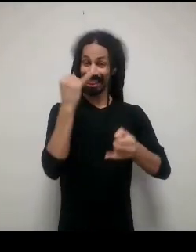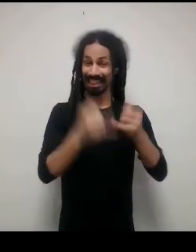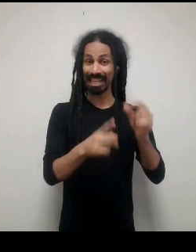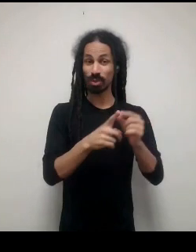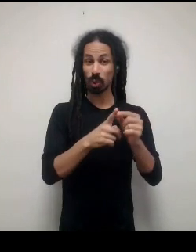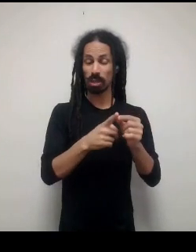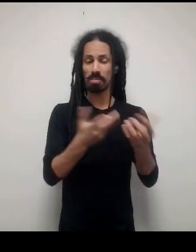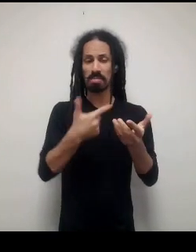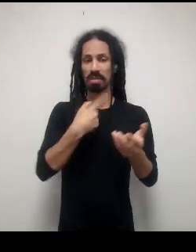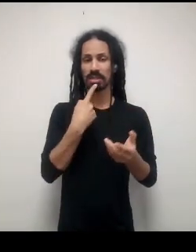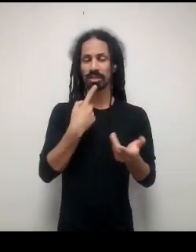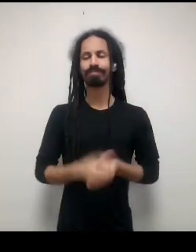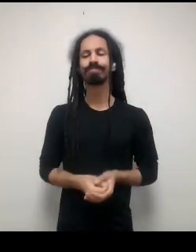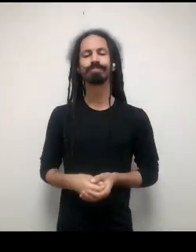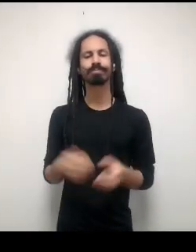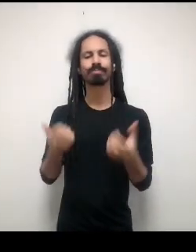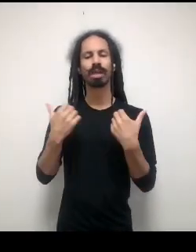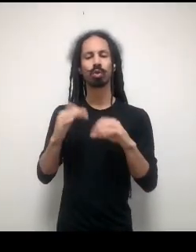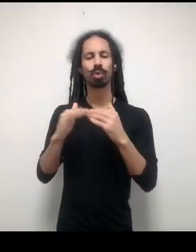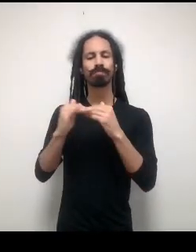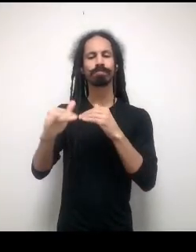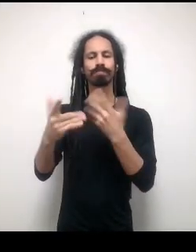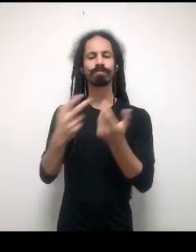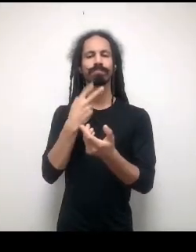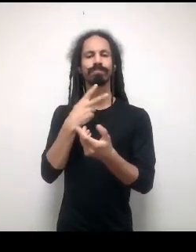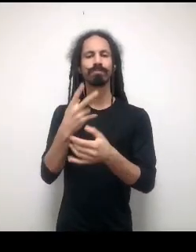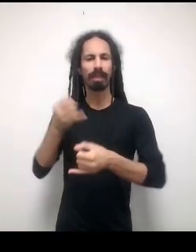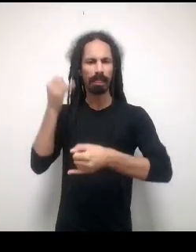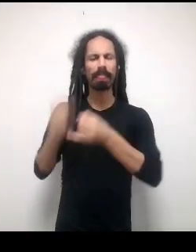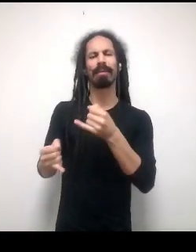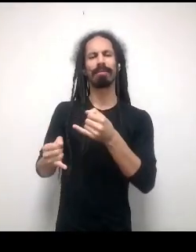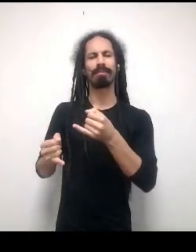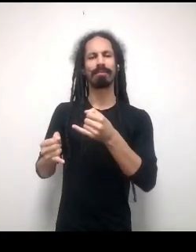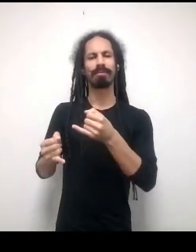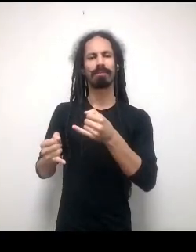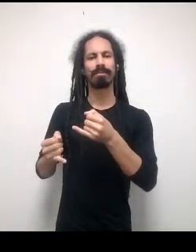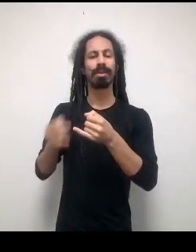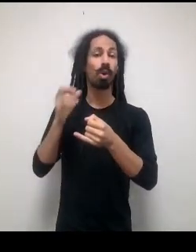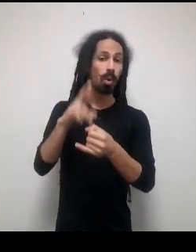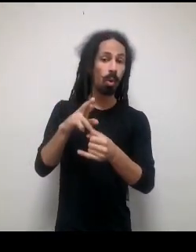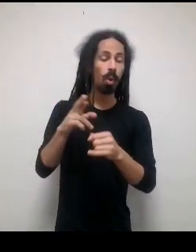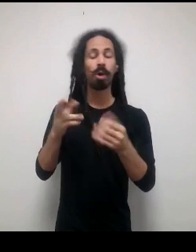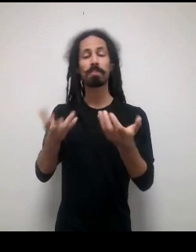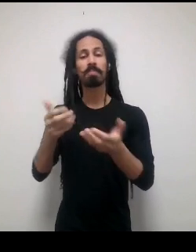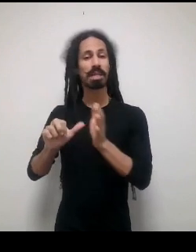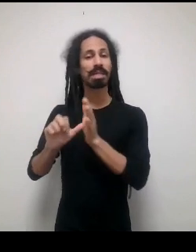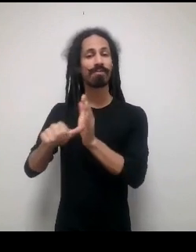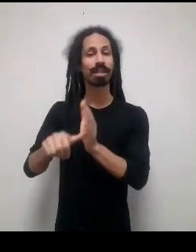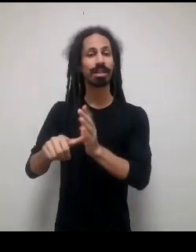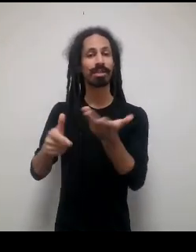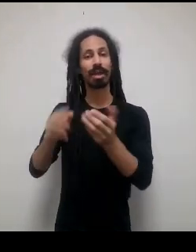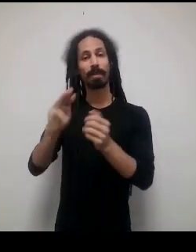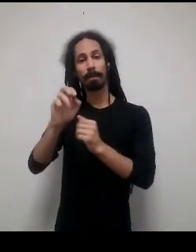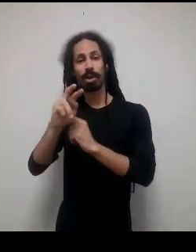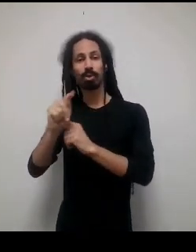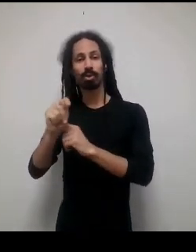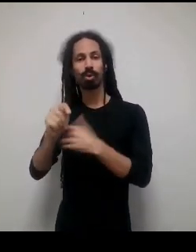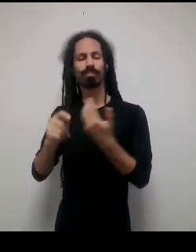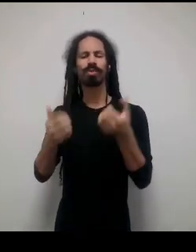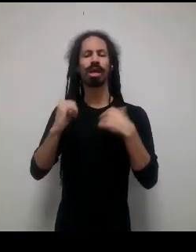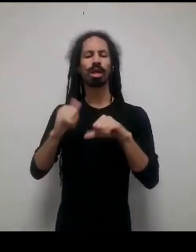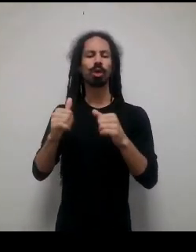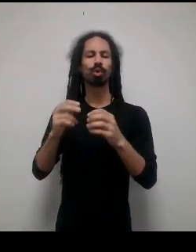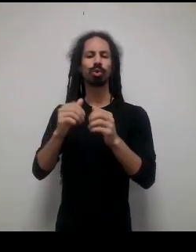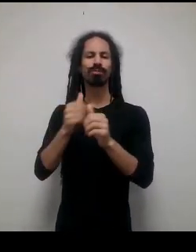this: try to avoid speaking in a monotone voice. Or I could try emphasizing the monotone. Try to avoid speaking